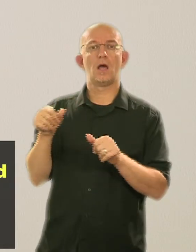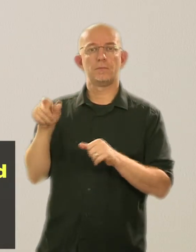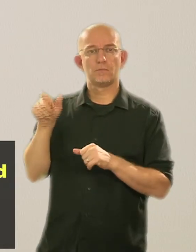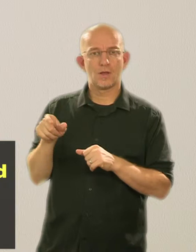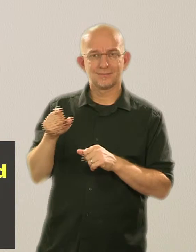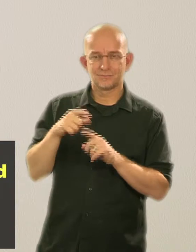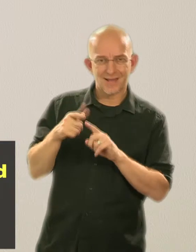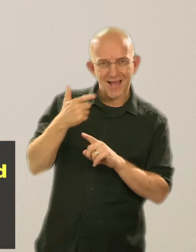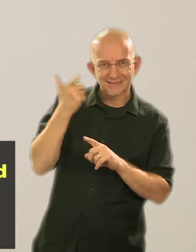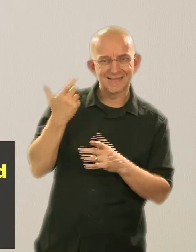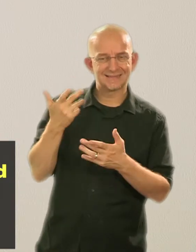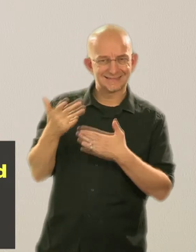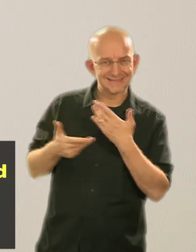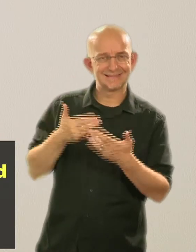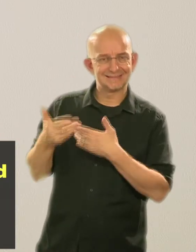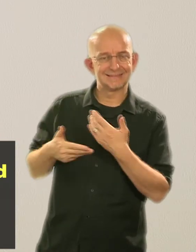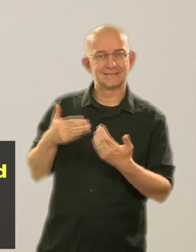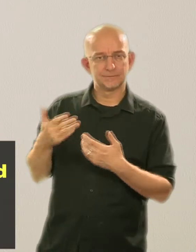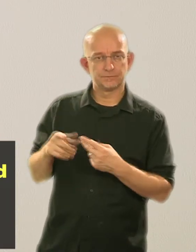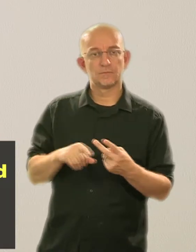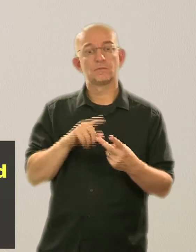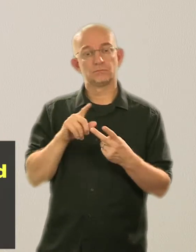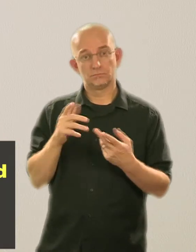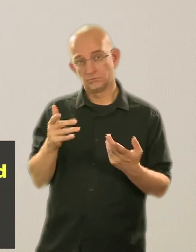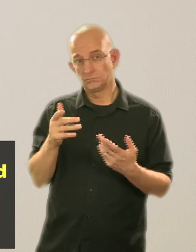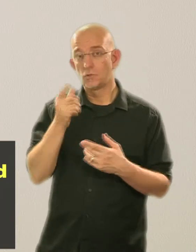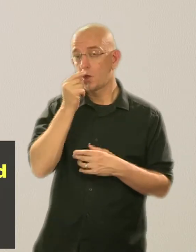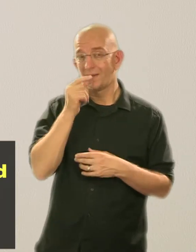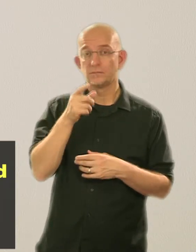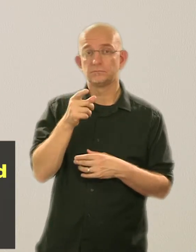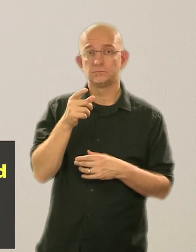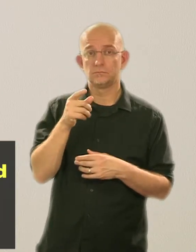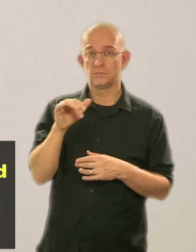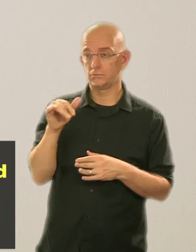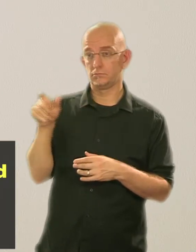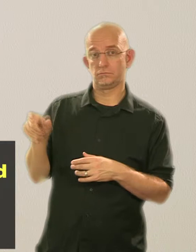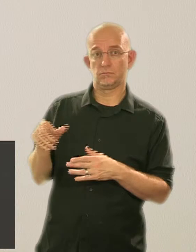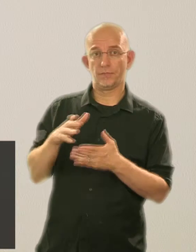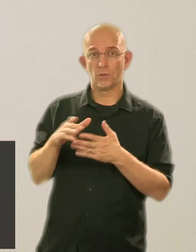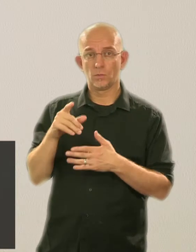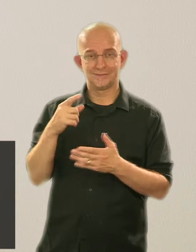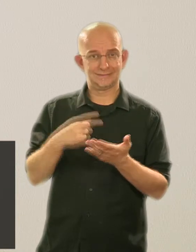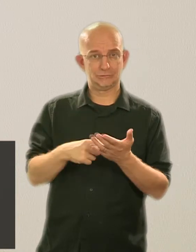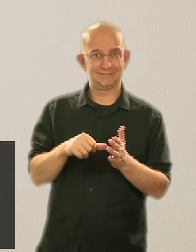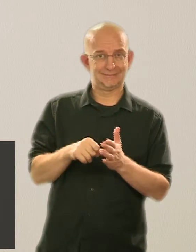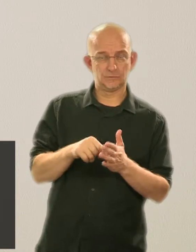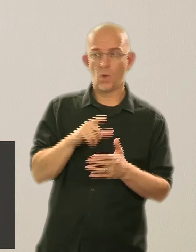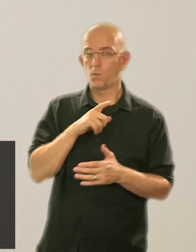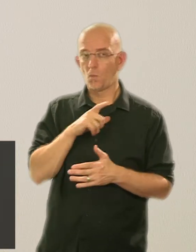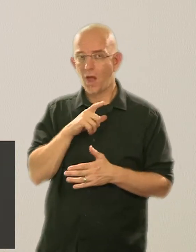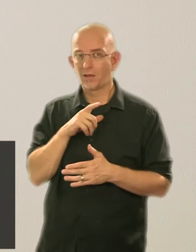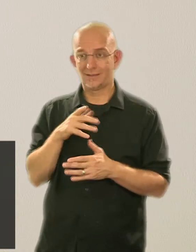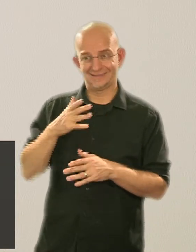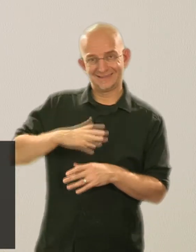really important that you try as hard as possible to help that person understand the information. This should include the